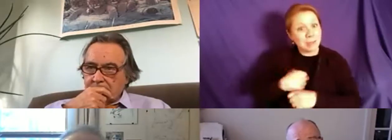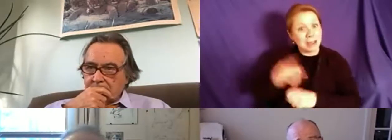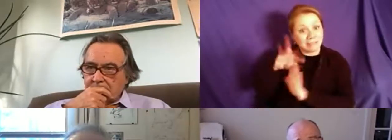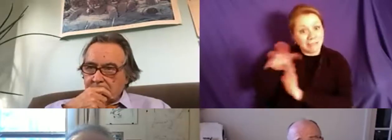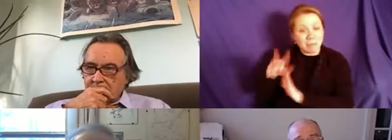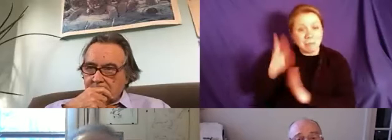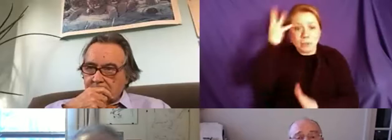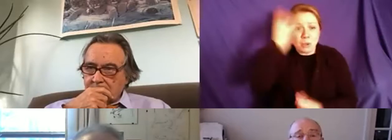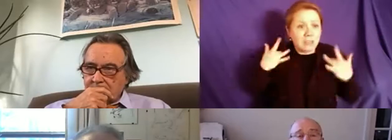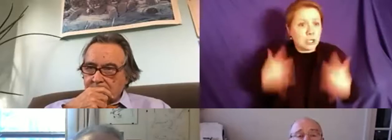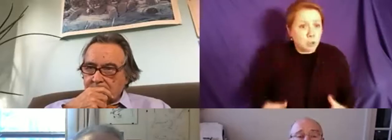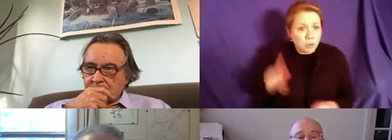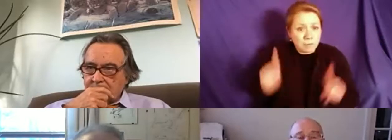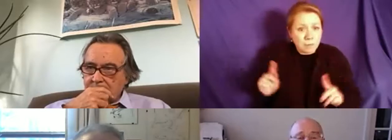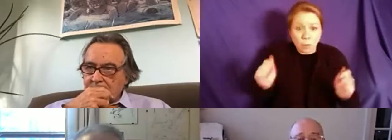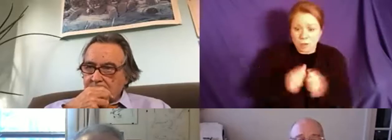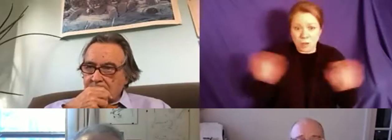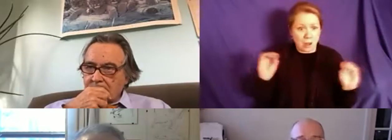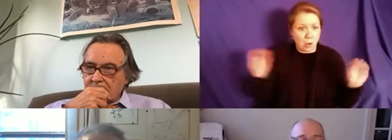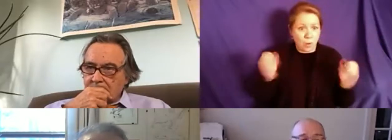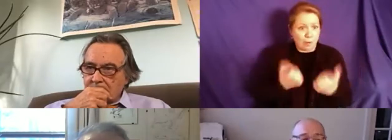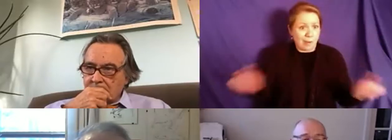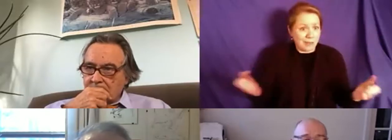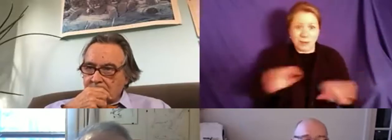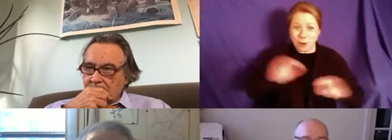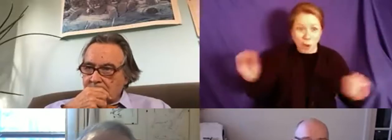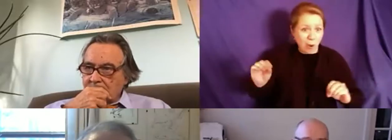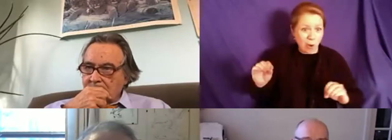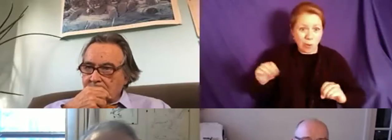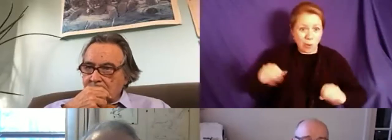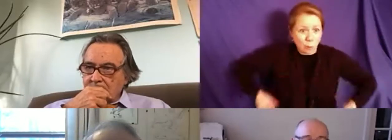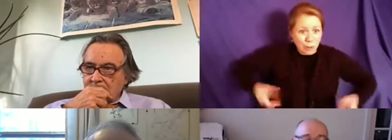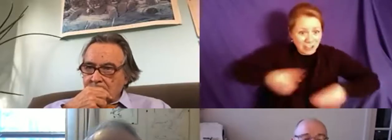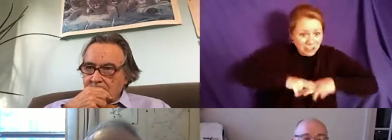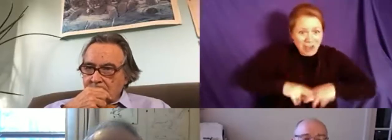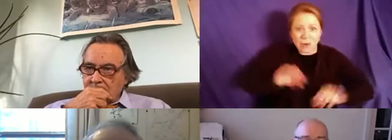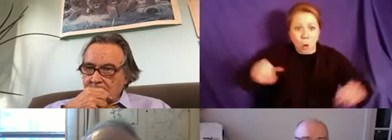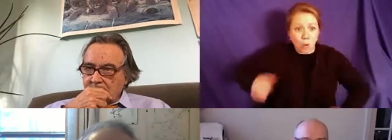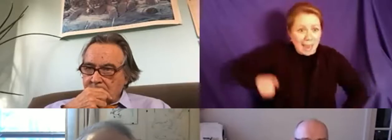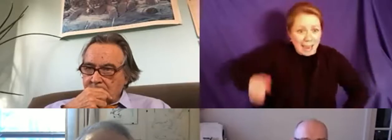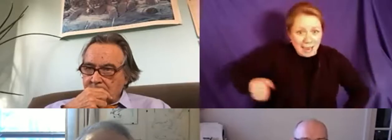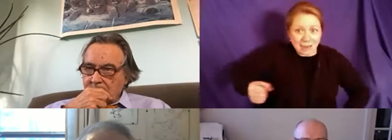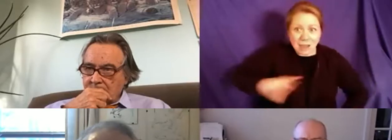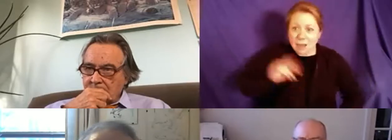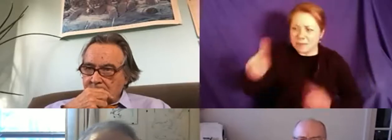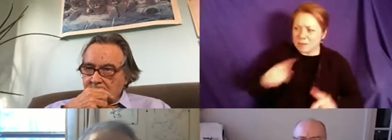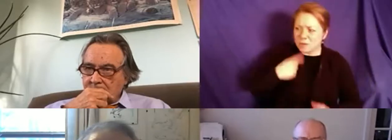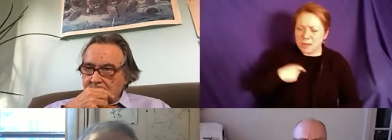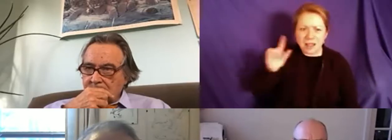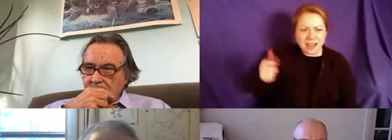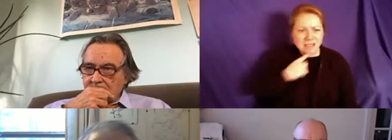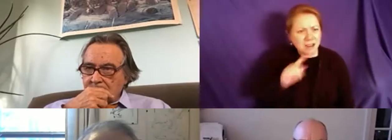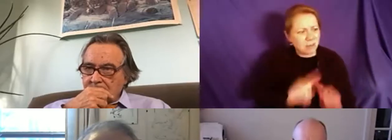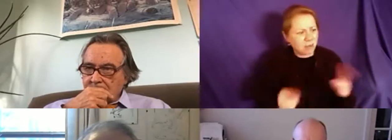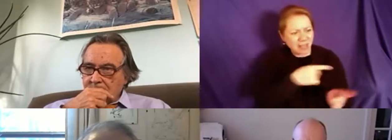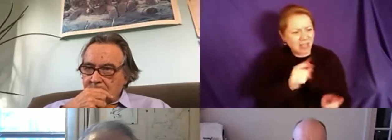nude, but there's none of the chairs, none of the canes were there. And so many people said to me afterwards, but there aren't people